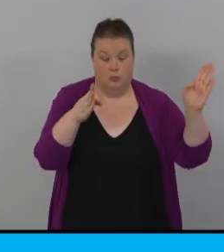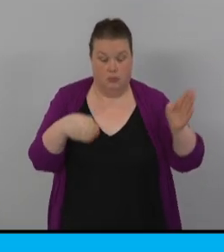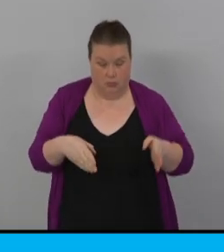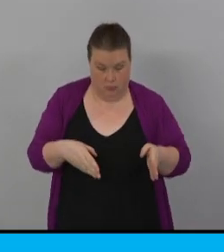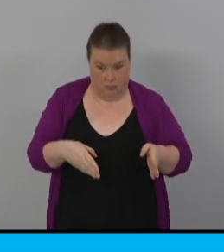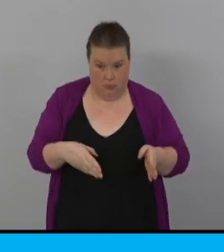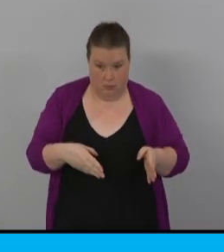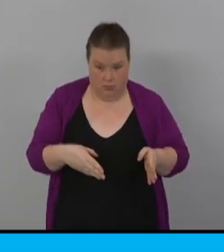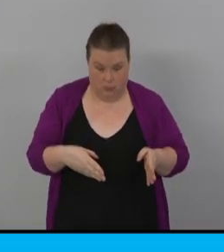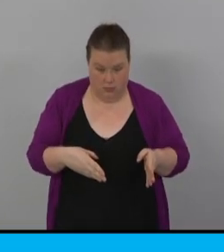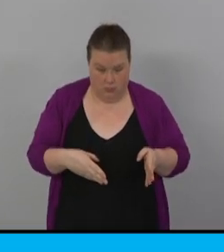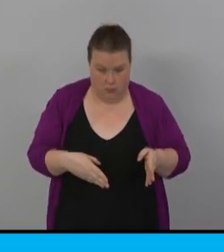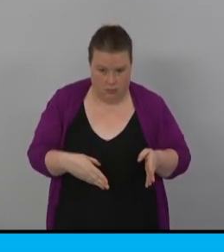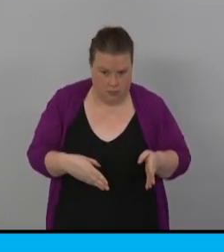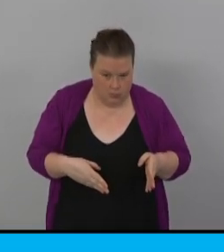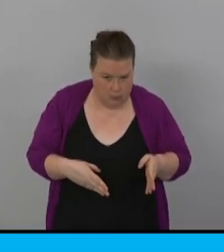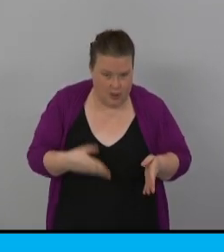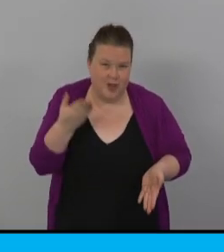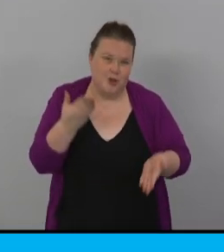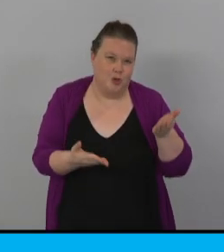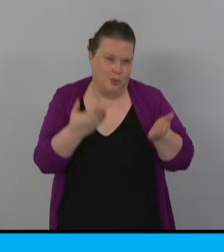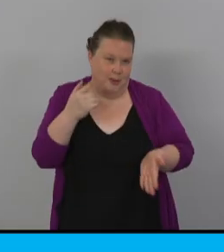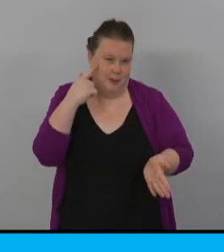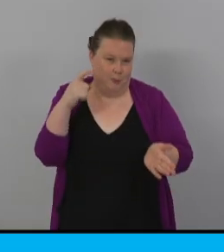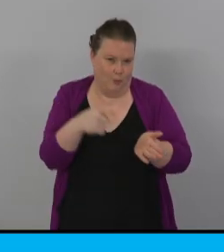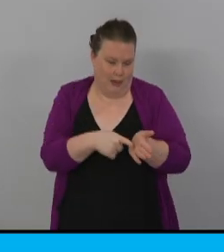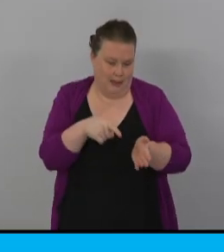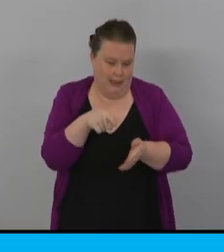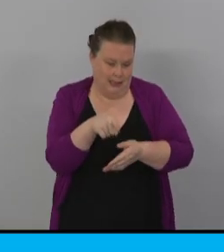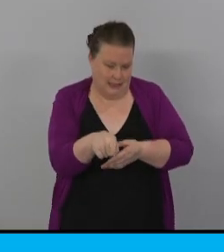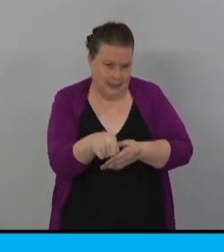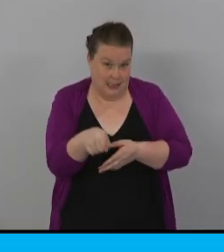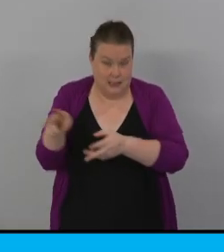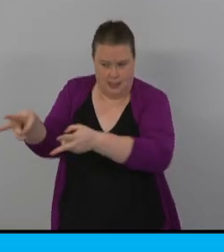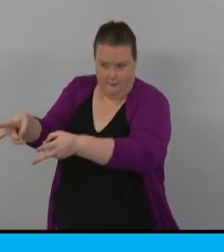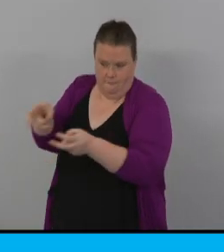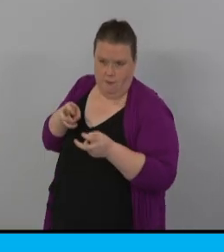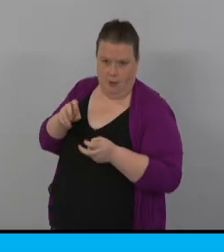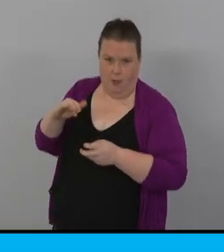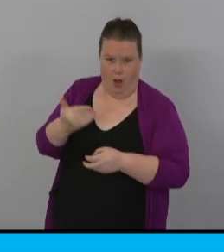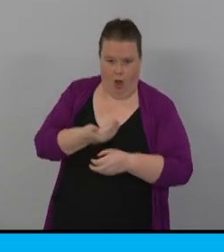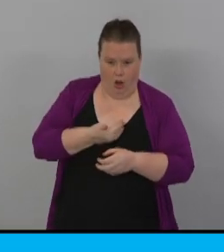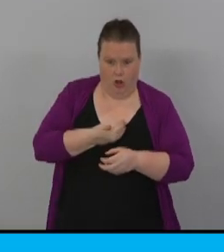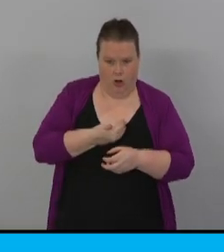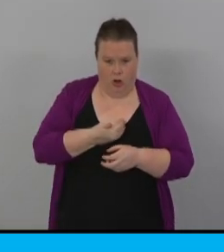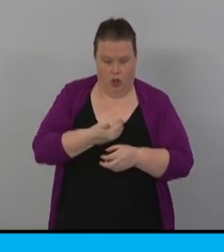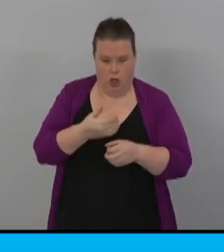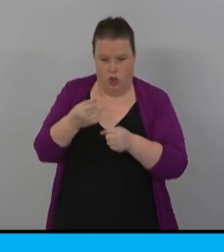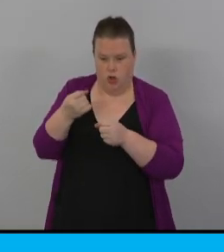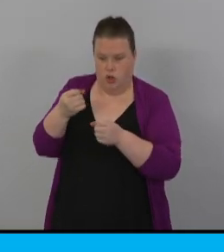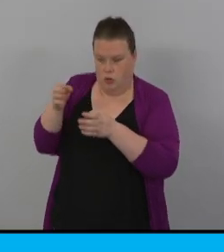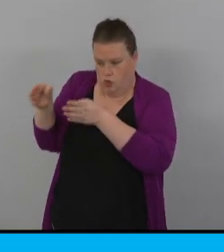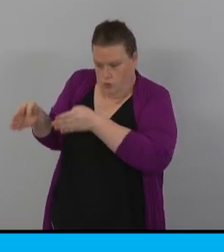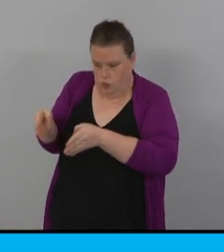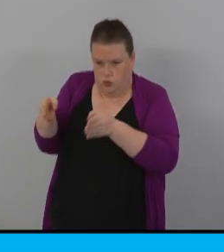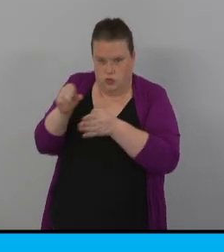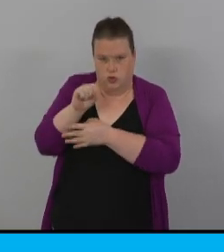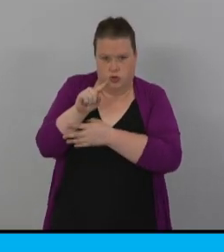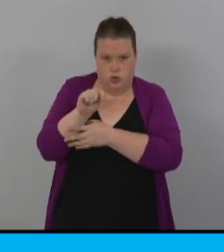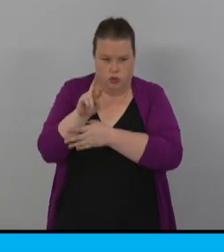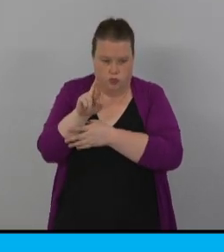and you might recognize these from our strategic plan a little bit. Our efficient and effective